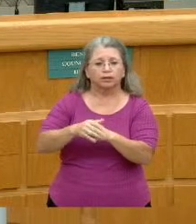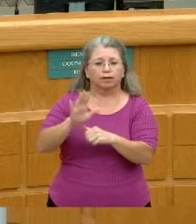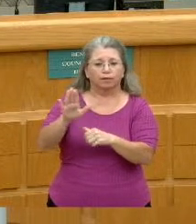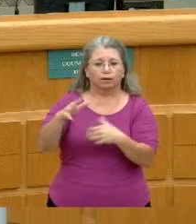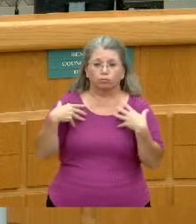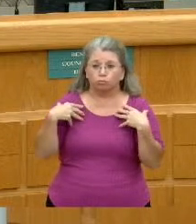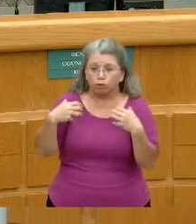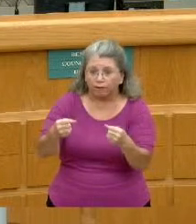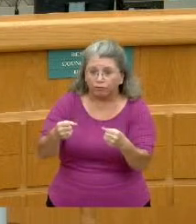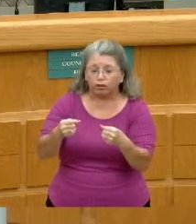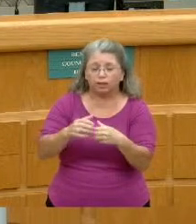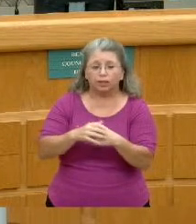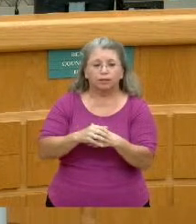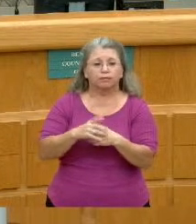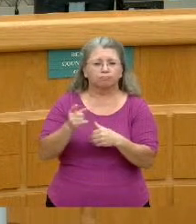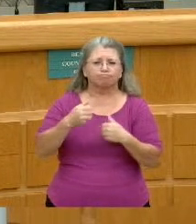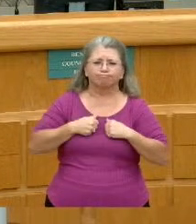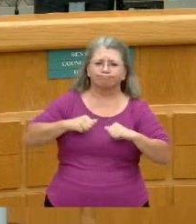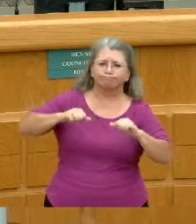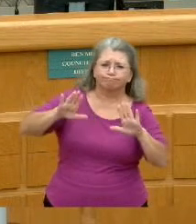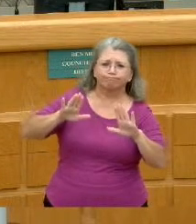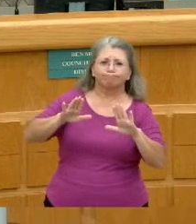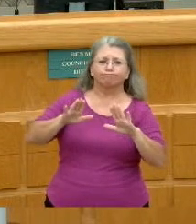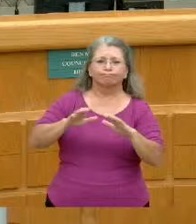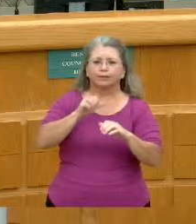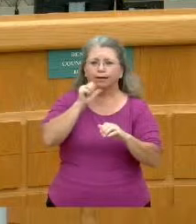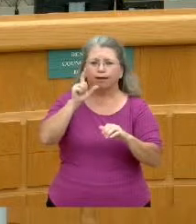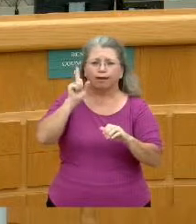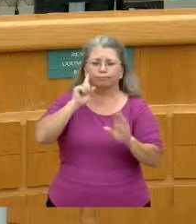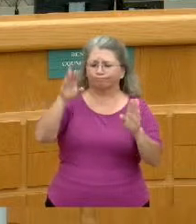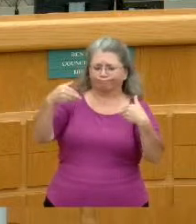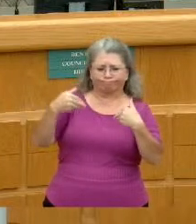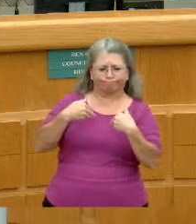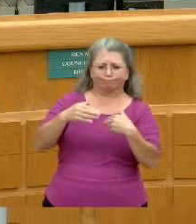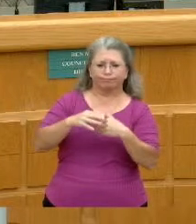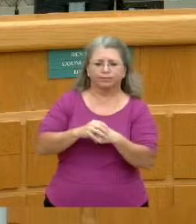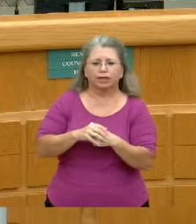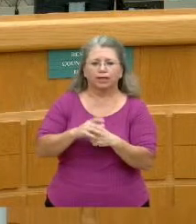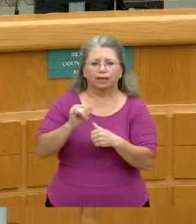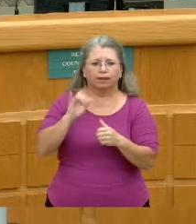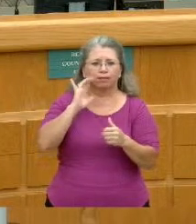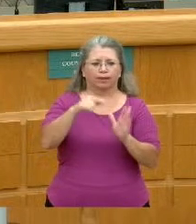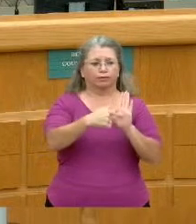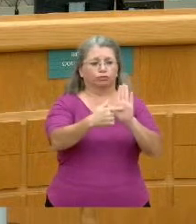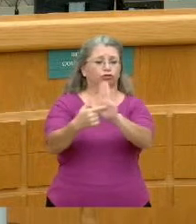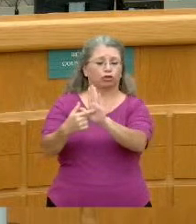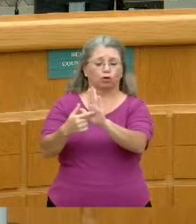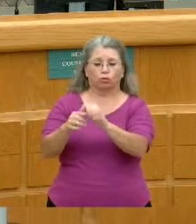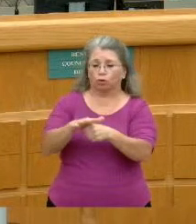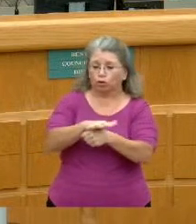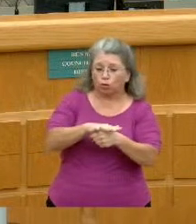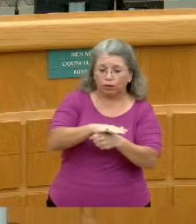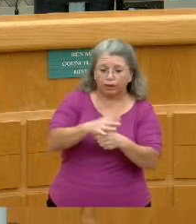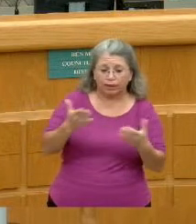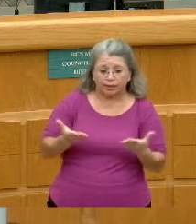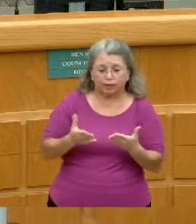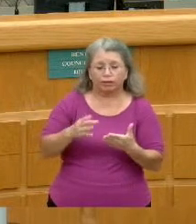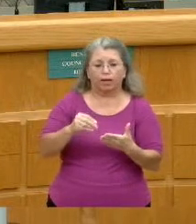bravery and their selflessness that they've demonstrated here locally and nationally through this